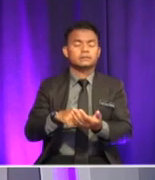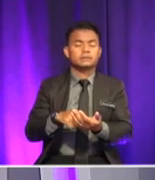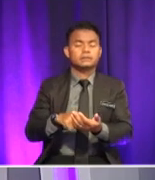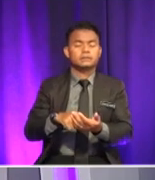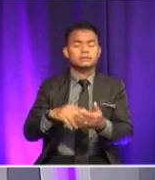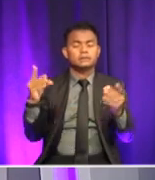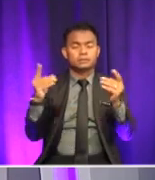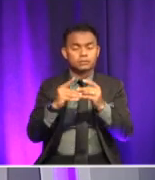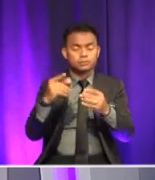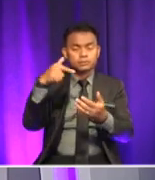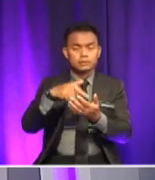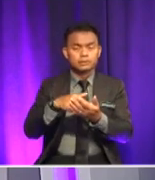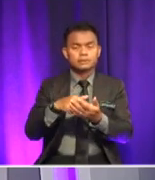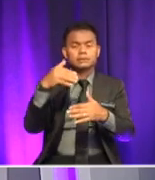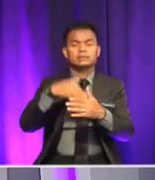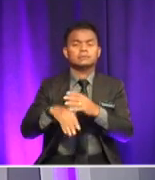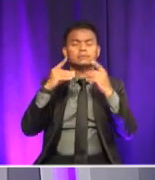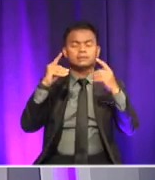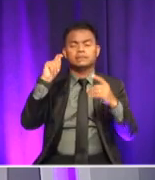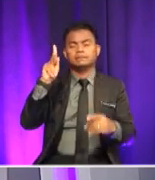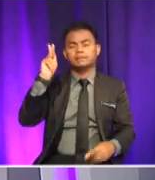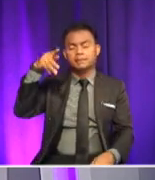Chris MJ. We'll see you again only on DDATV.